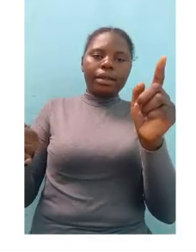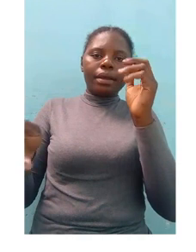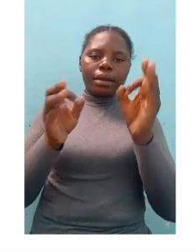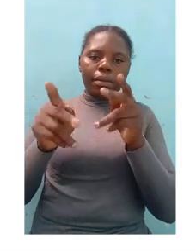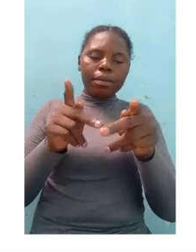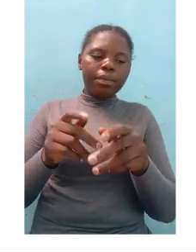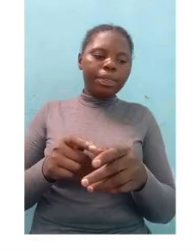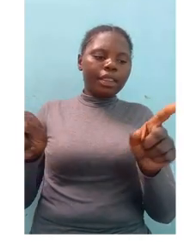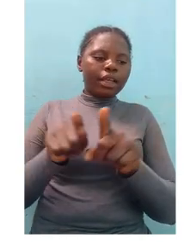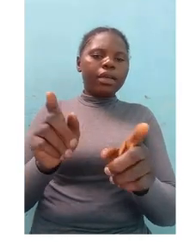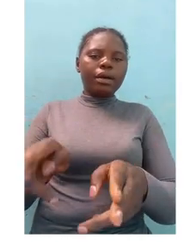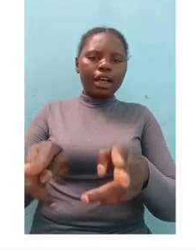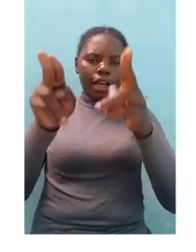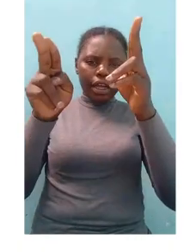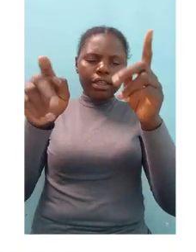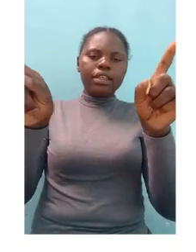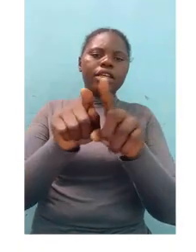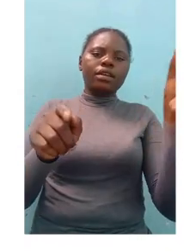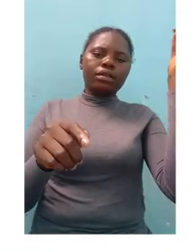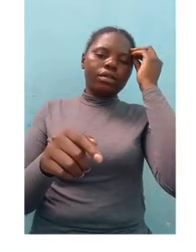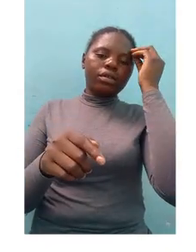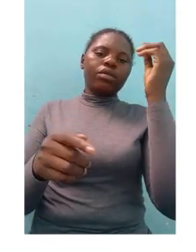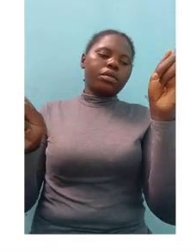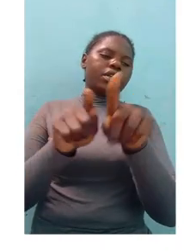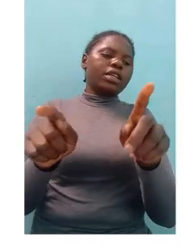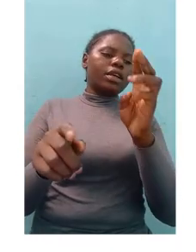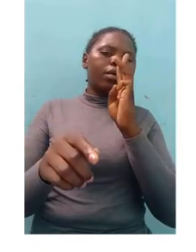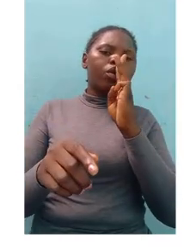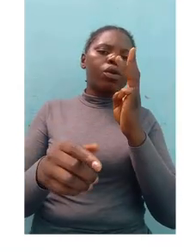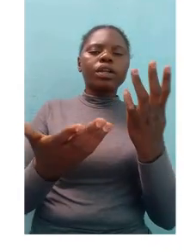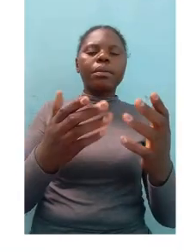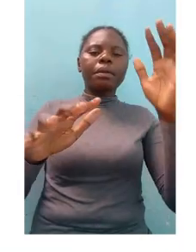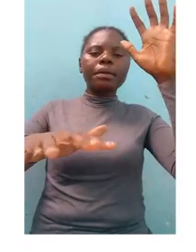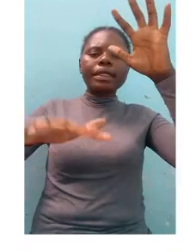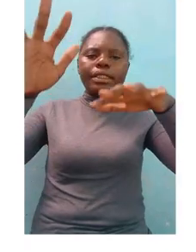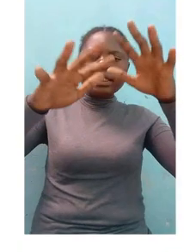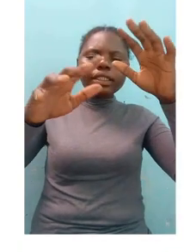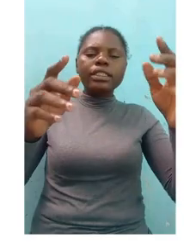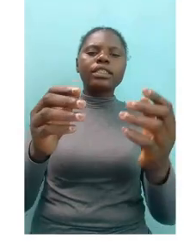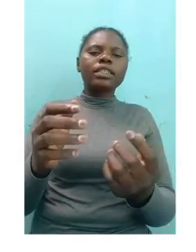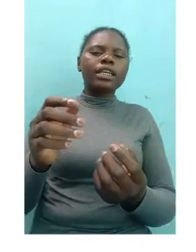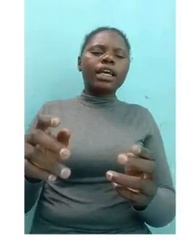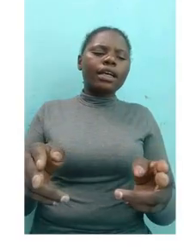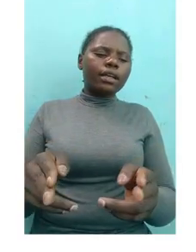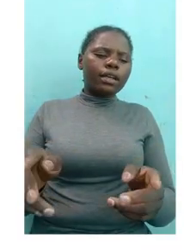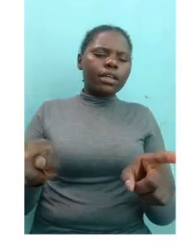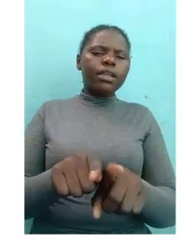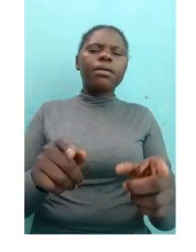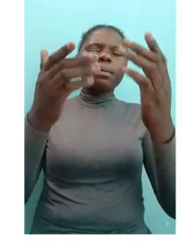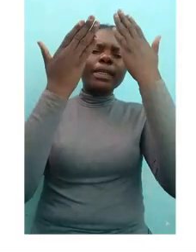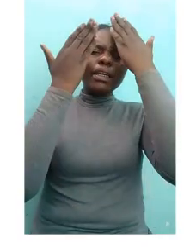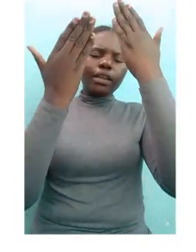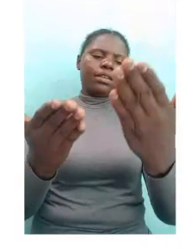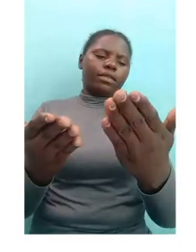impact? Severe. High likelihood of a severe impact, that's a level 10 warning. That's the most